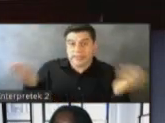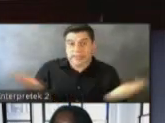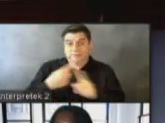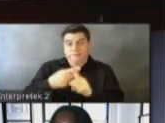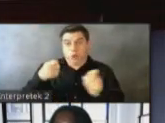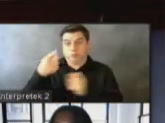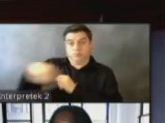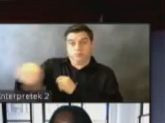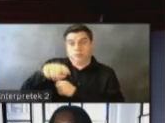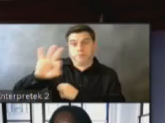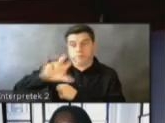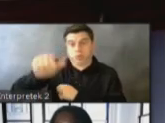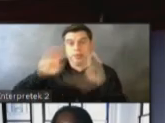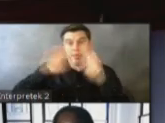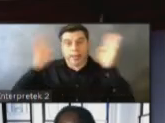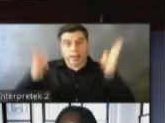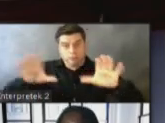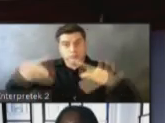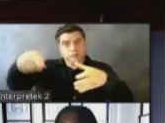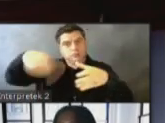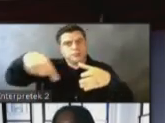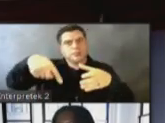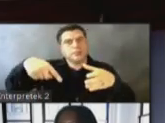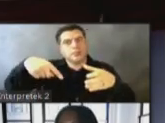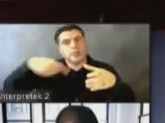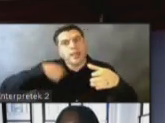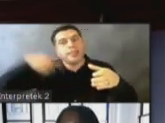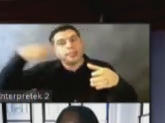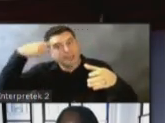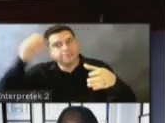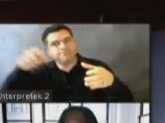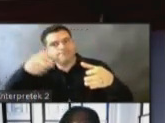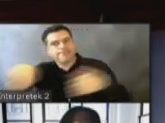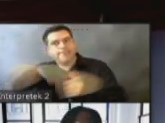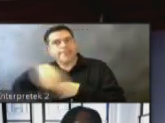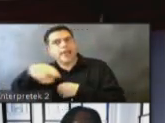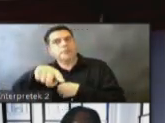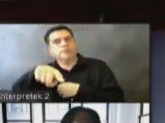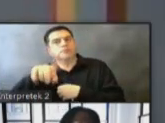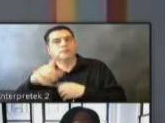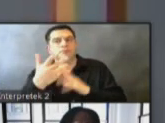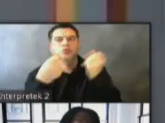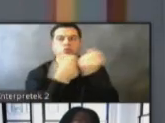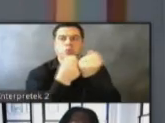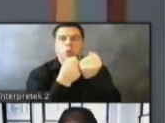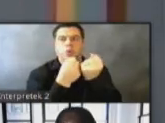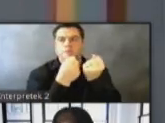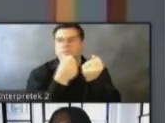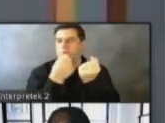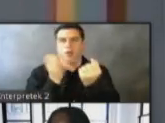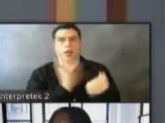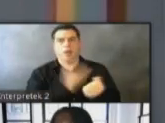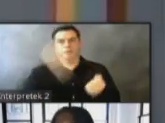confirmation of what best practices are and just a summation of